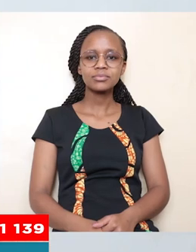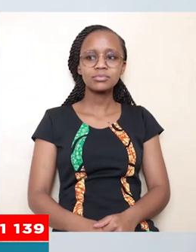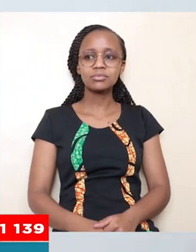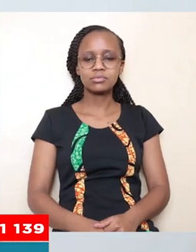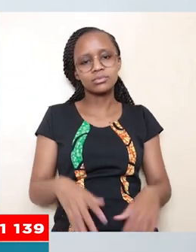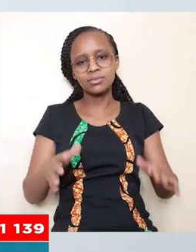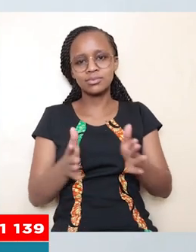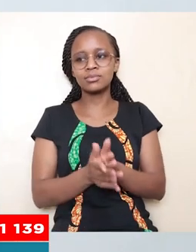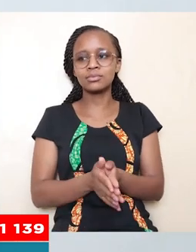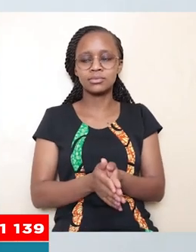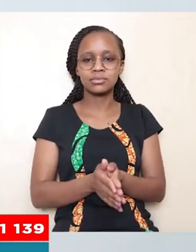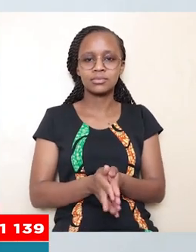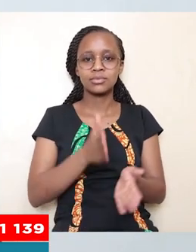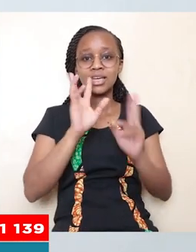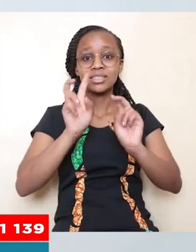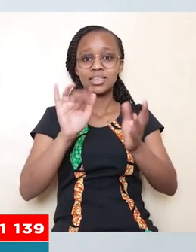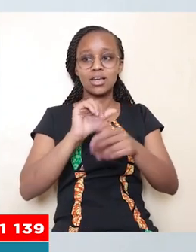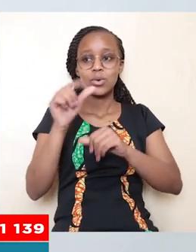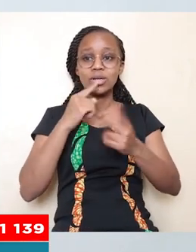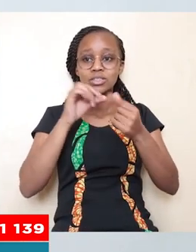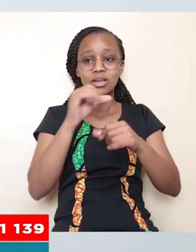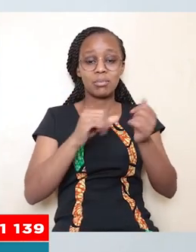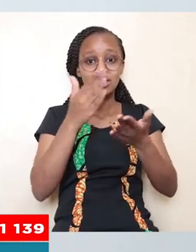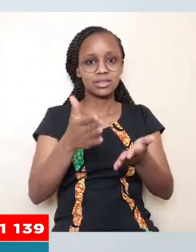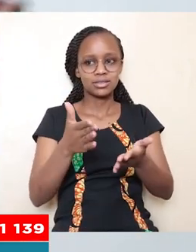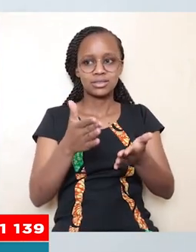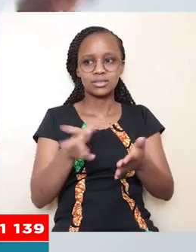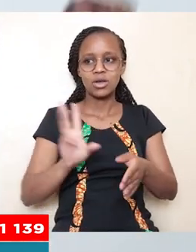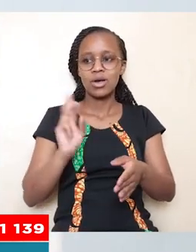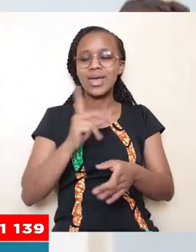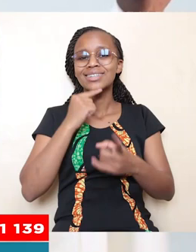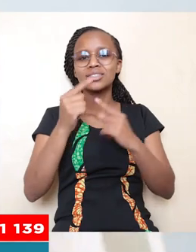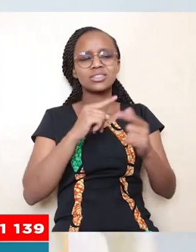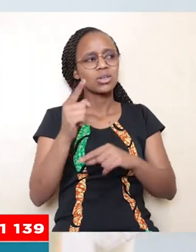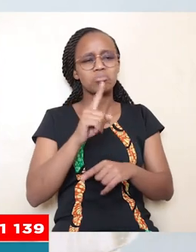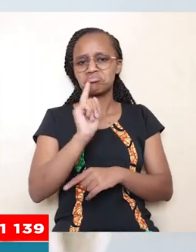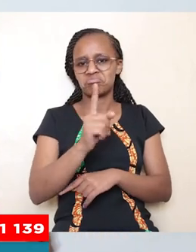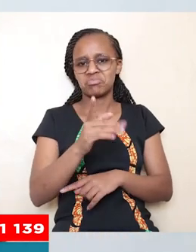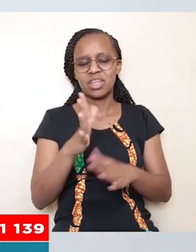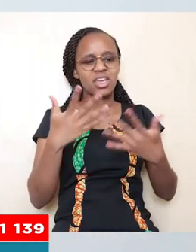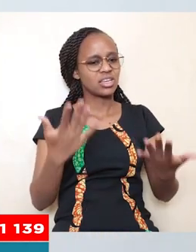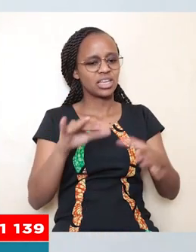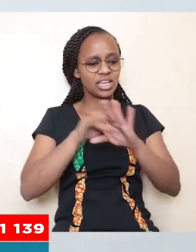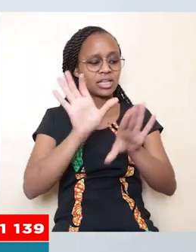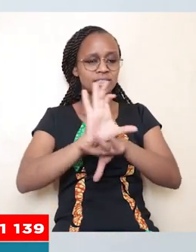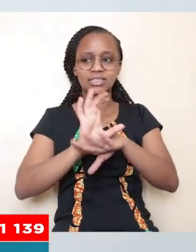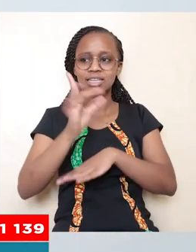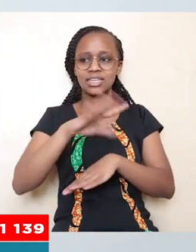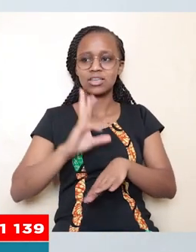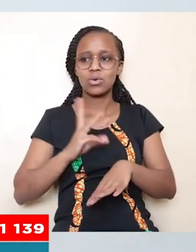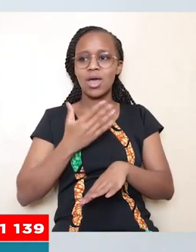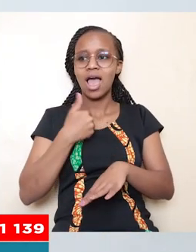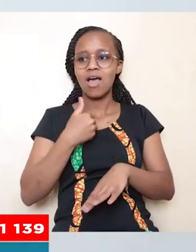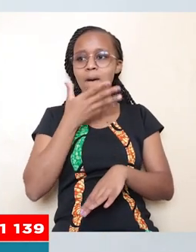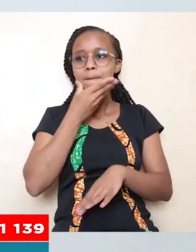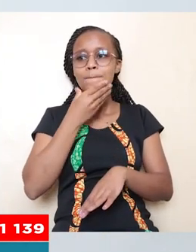But you see, rarely will we talk about this. We will not talk about this that in our churches we have men